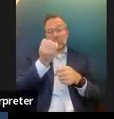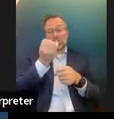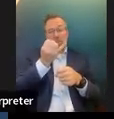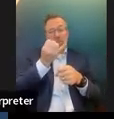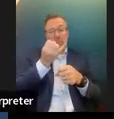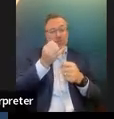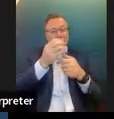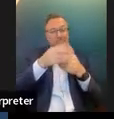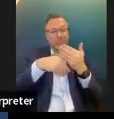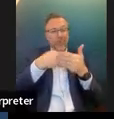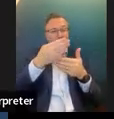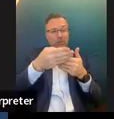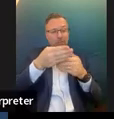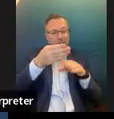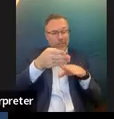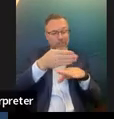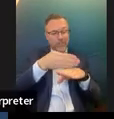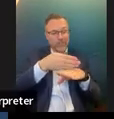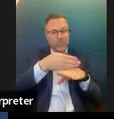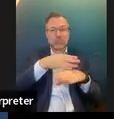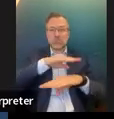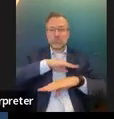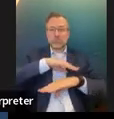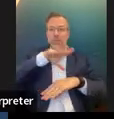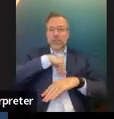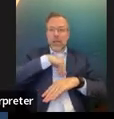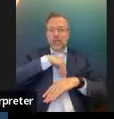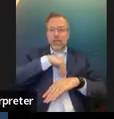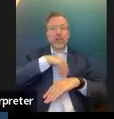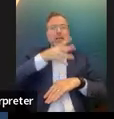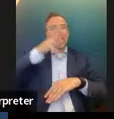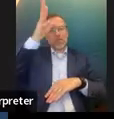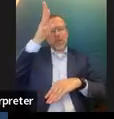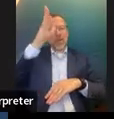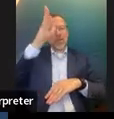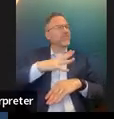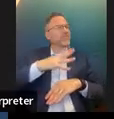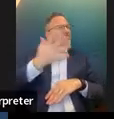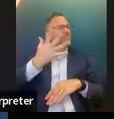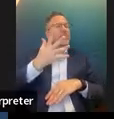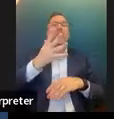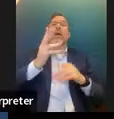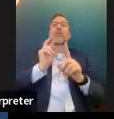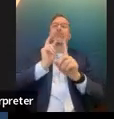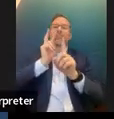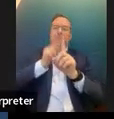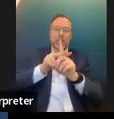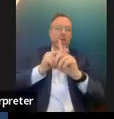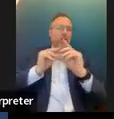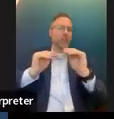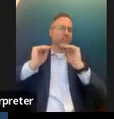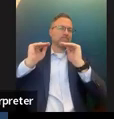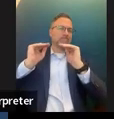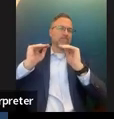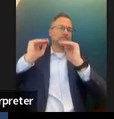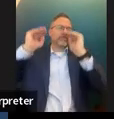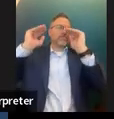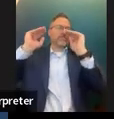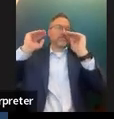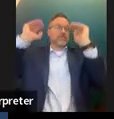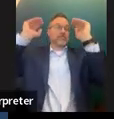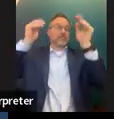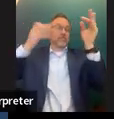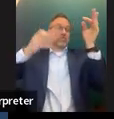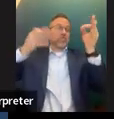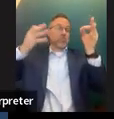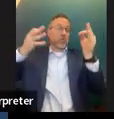matter. So, they appealed to the district court and to the circuit court, and they all agreed with